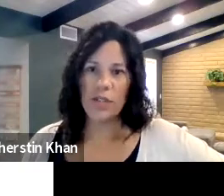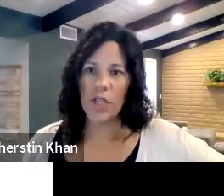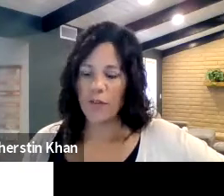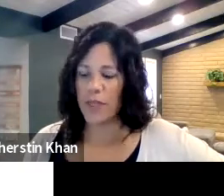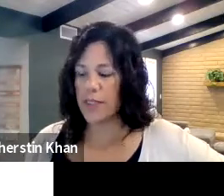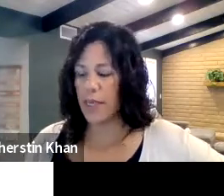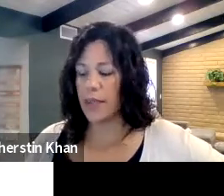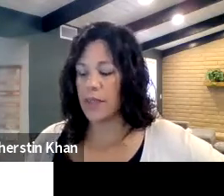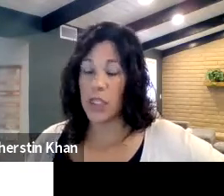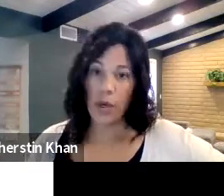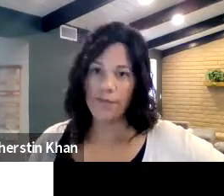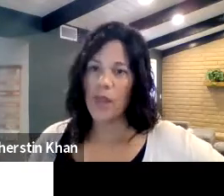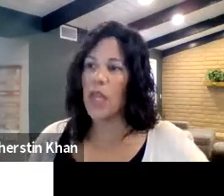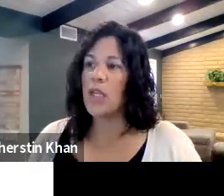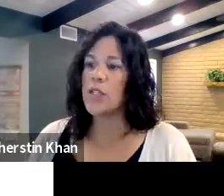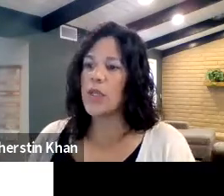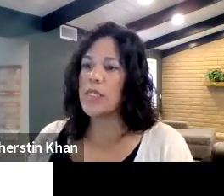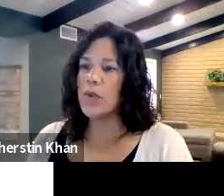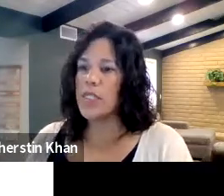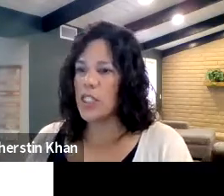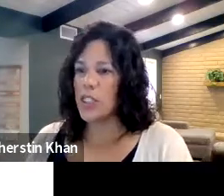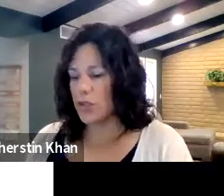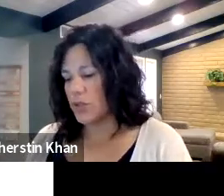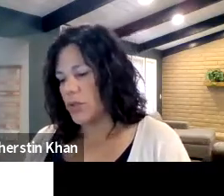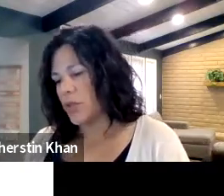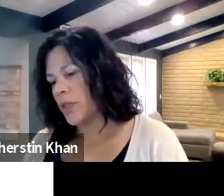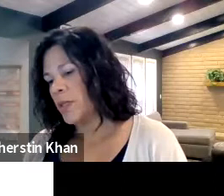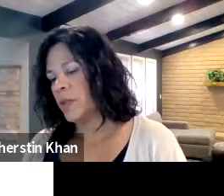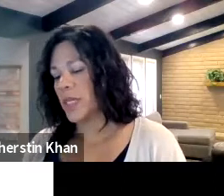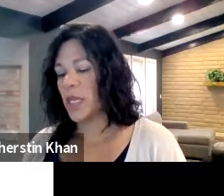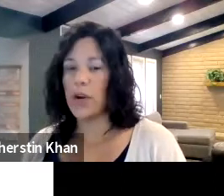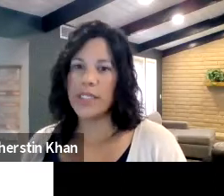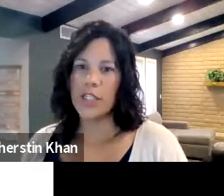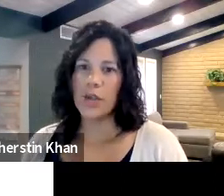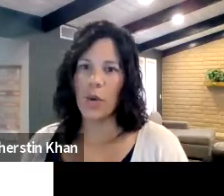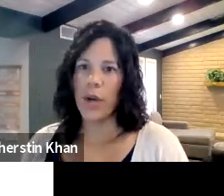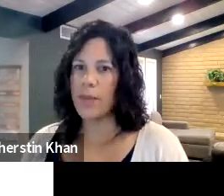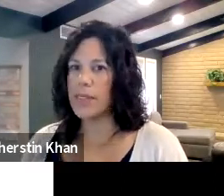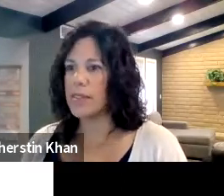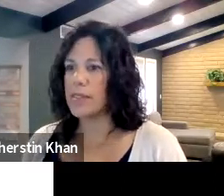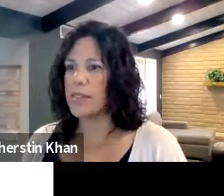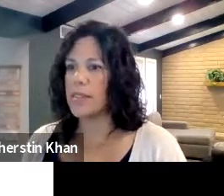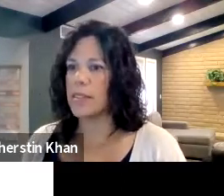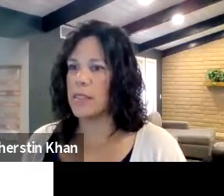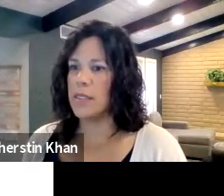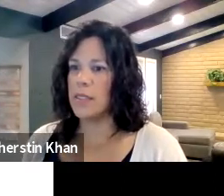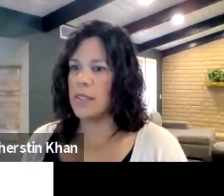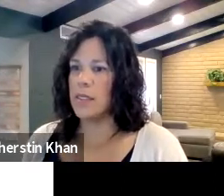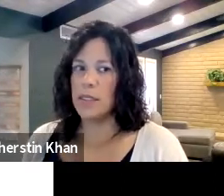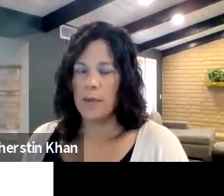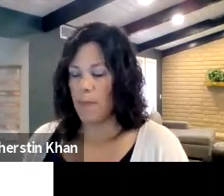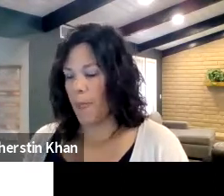from the chancellor's office, and so on. So let's go into the accreditation requirements.